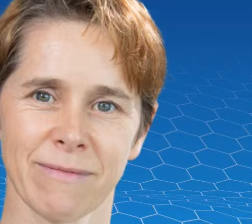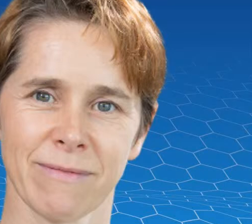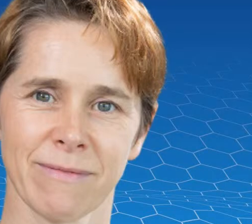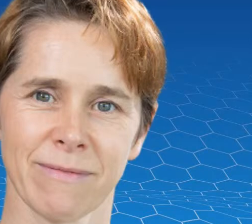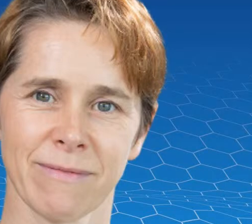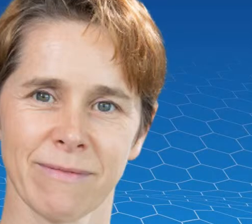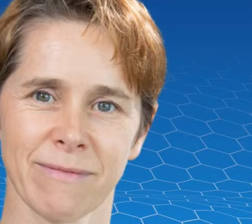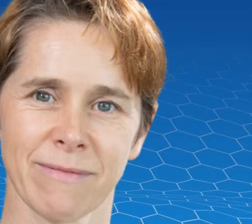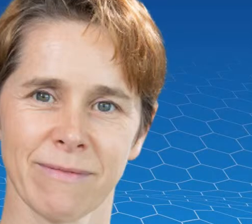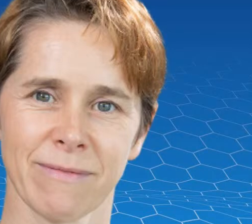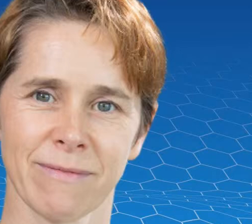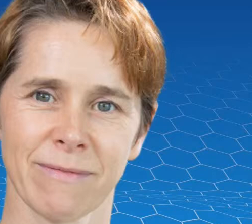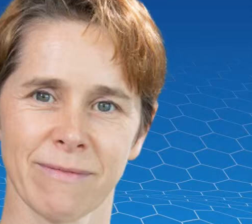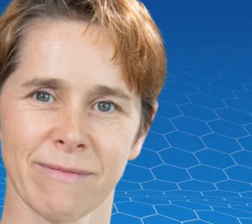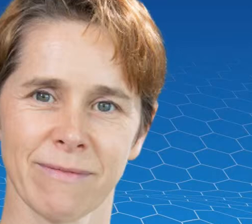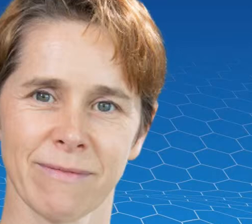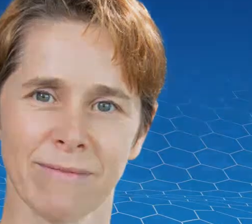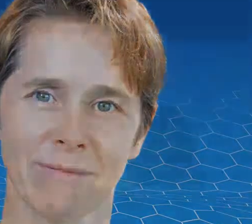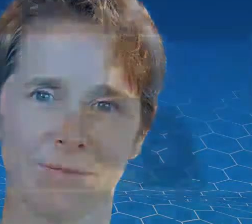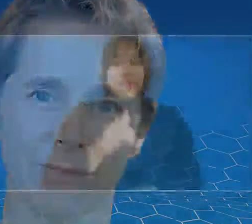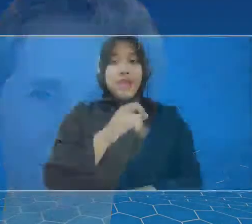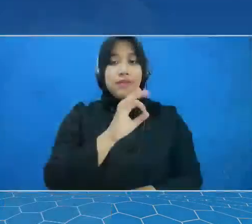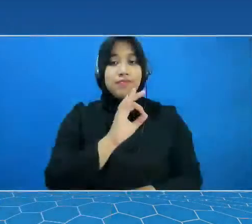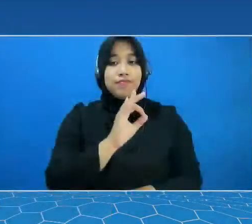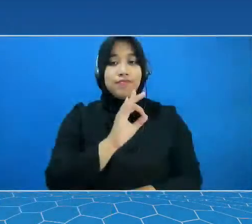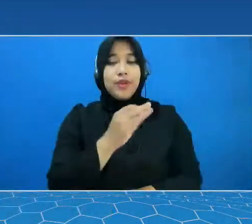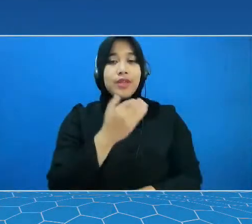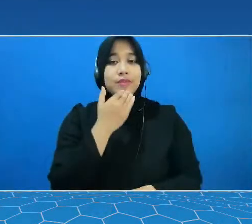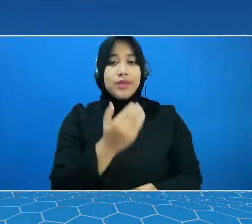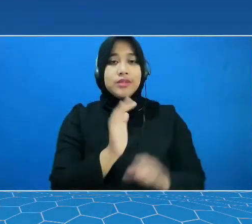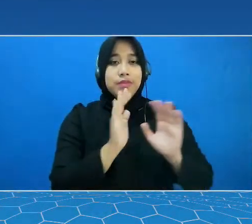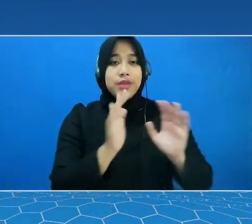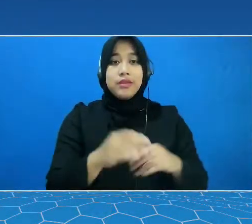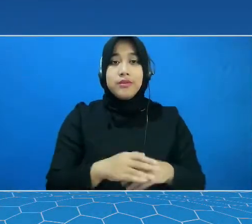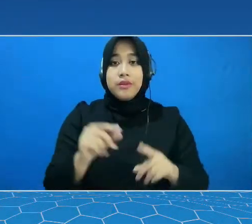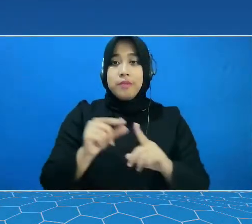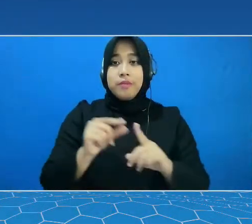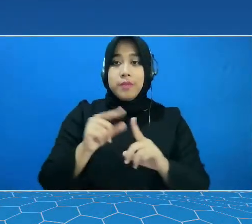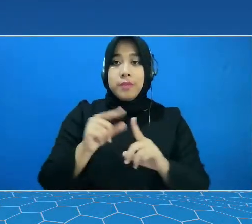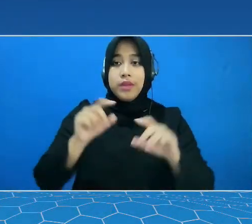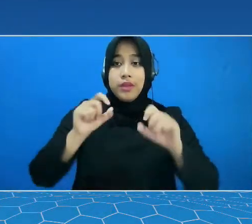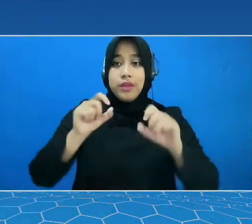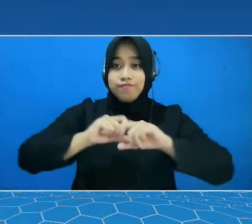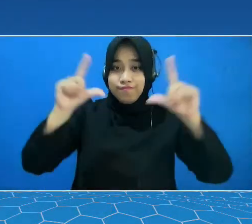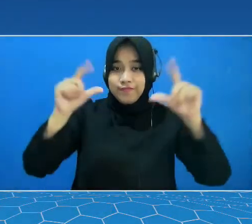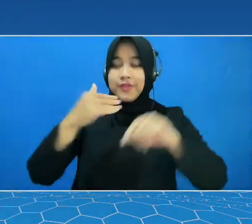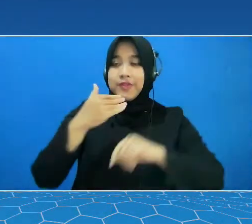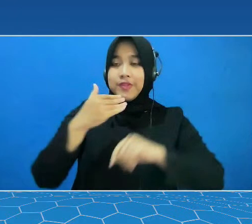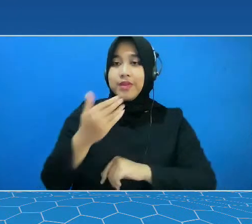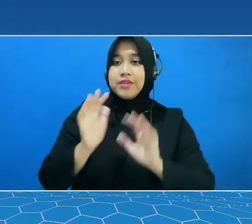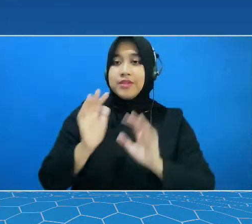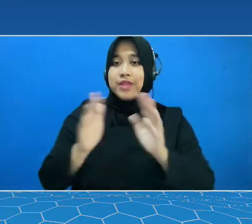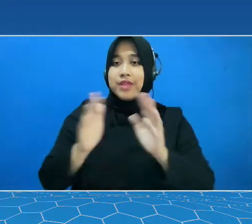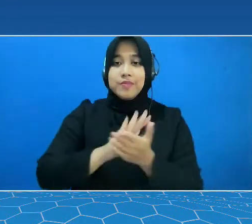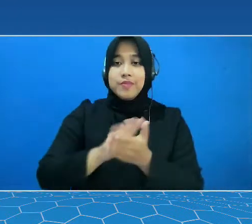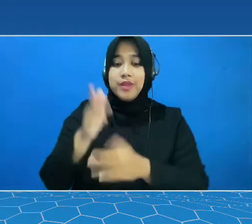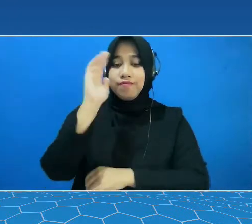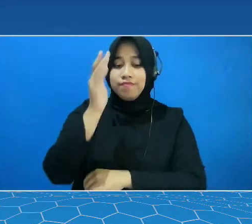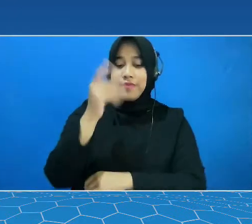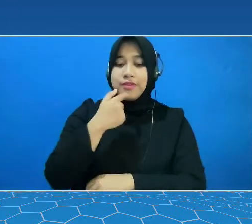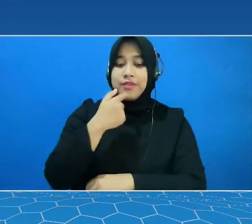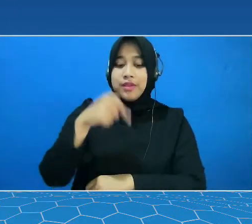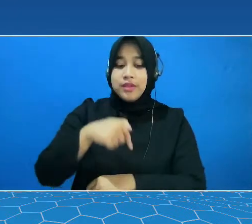Great, many thanks. Hopefully you can see my slides. Thanks so much for the opportunity to present today. I'll go through these quickly and try to get us close to back on